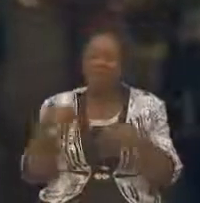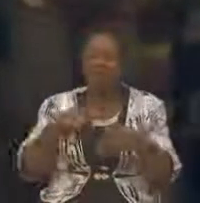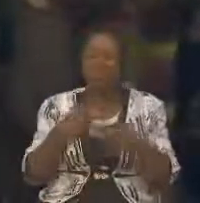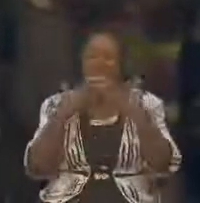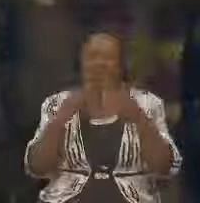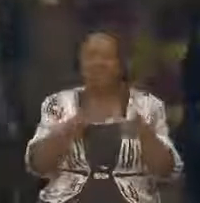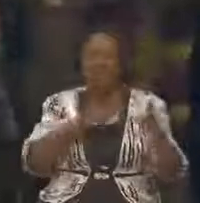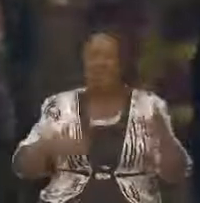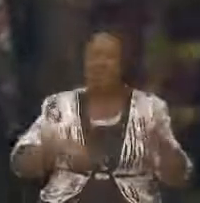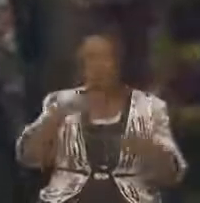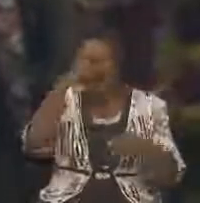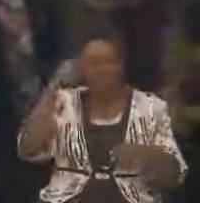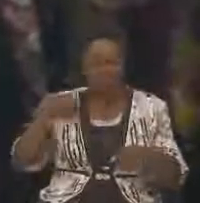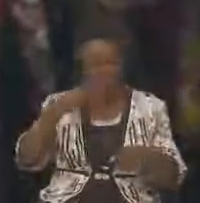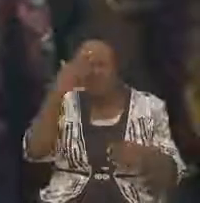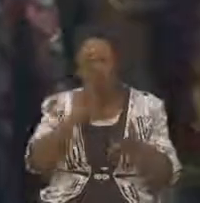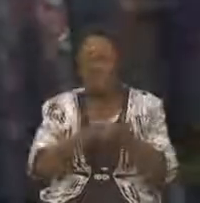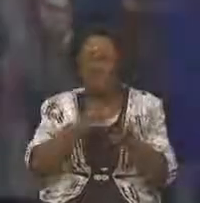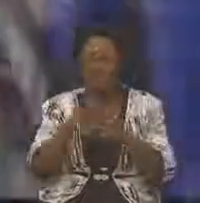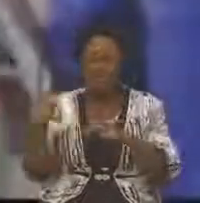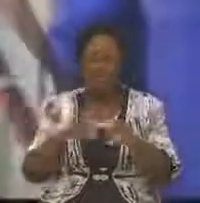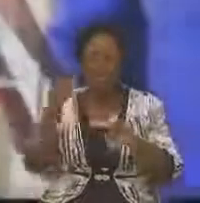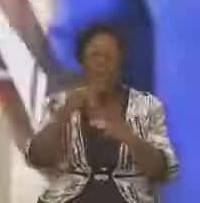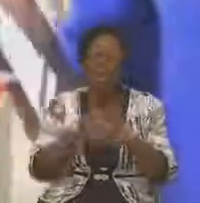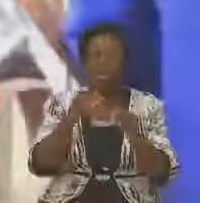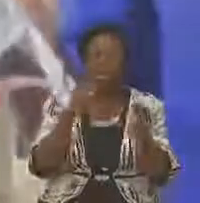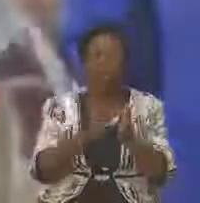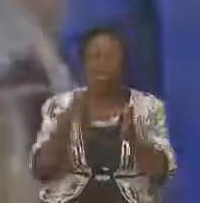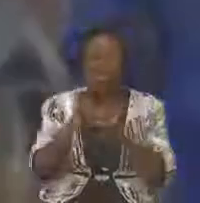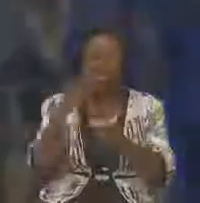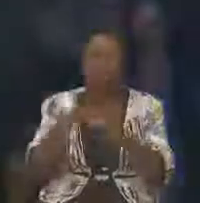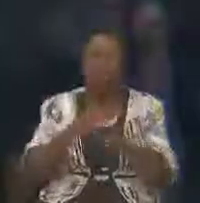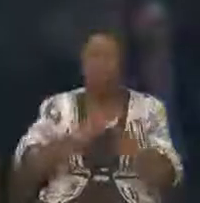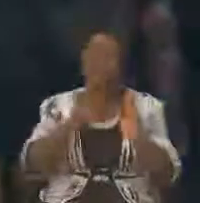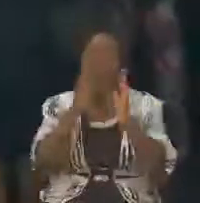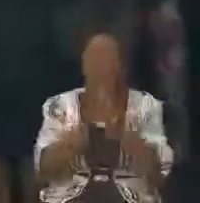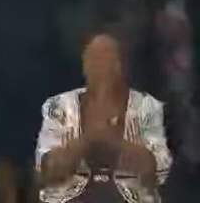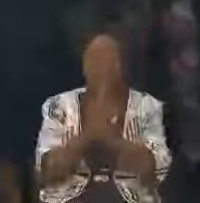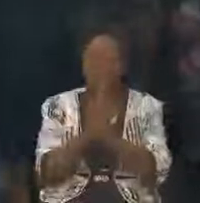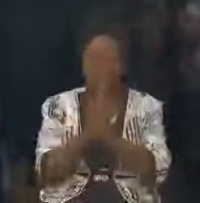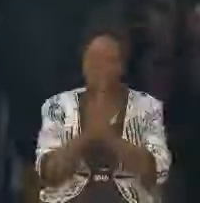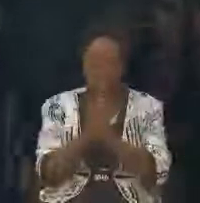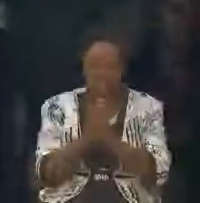is done. In Jesus' name I pray.